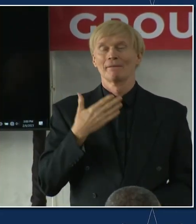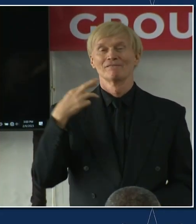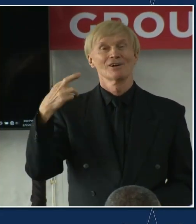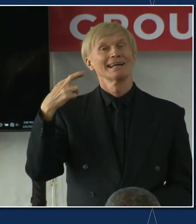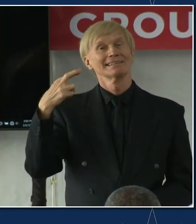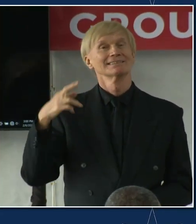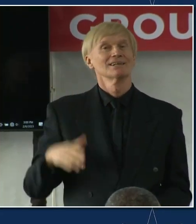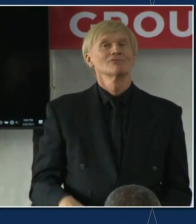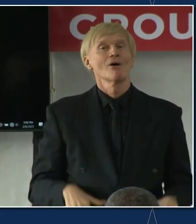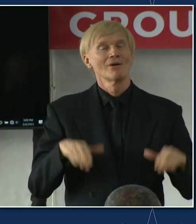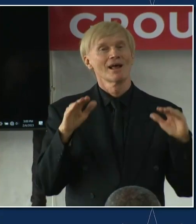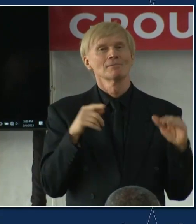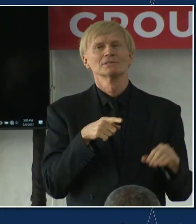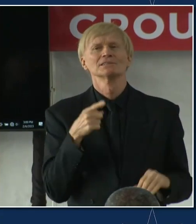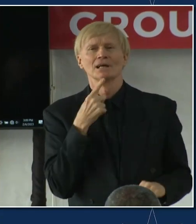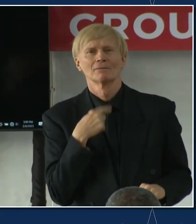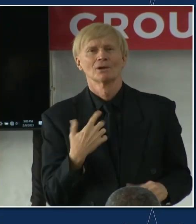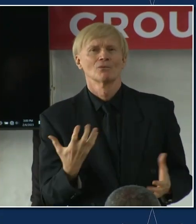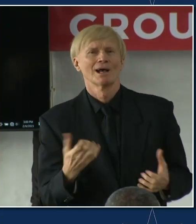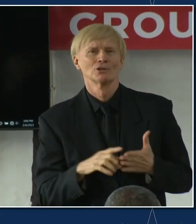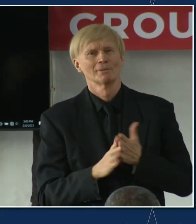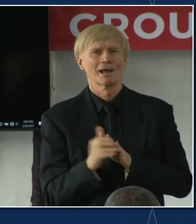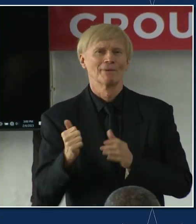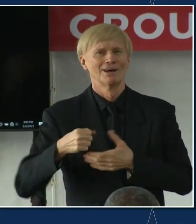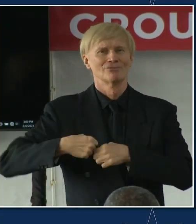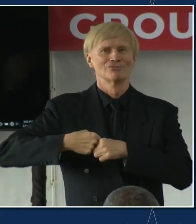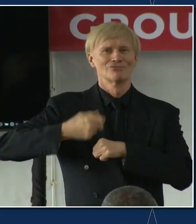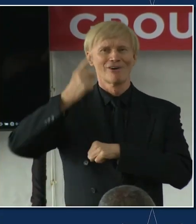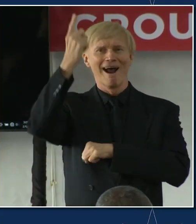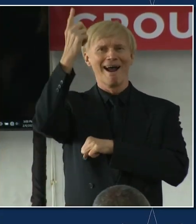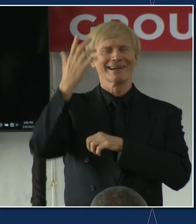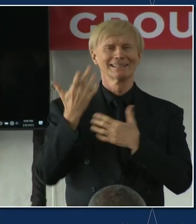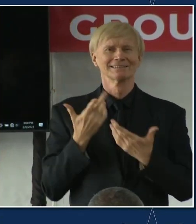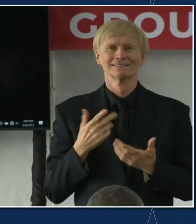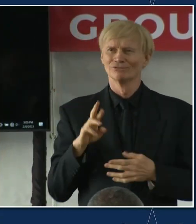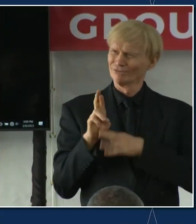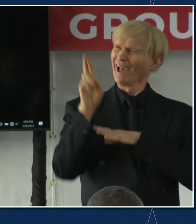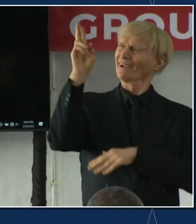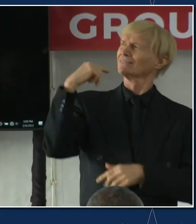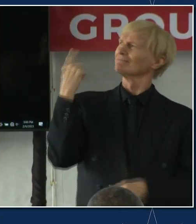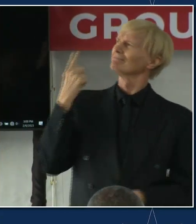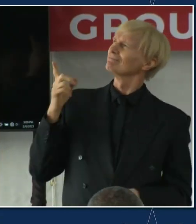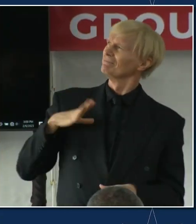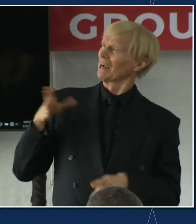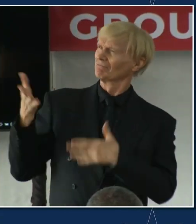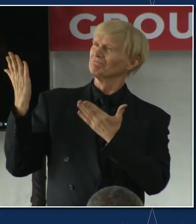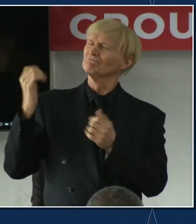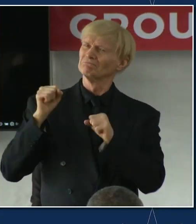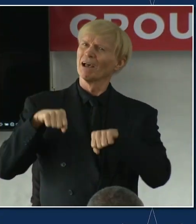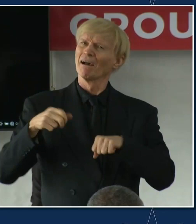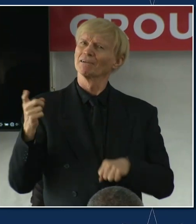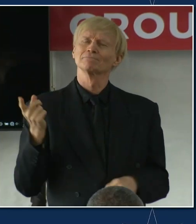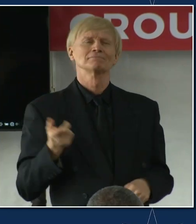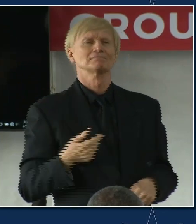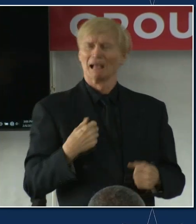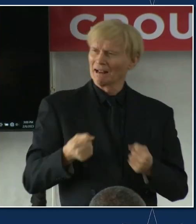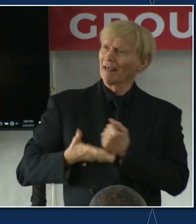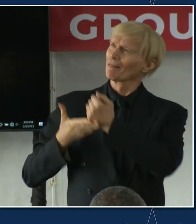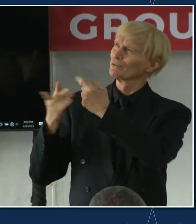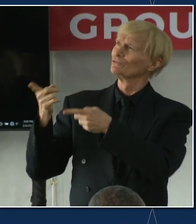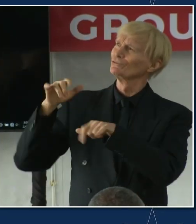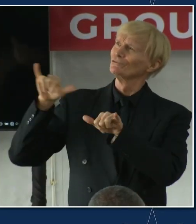up said he wanted to be a rapper, and I believed him. I also believed I could help him fulfill his